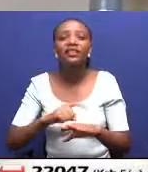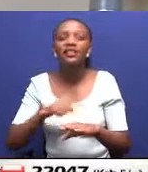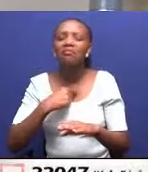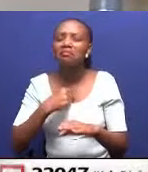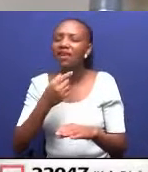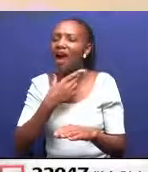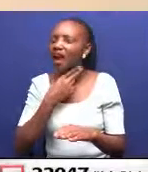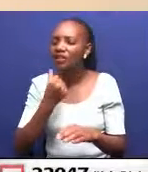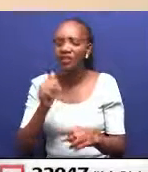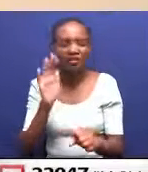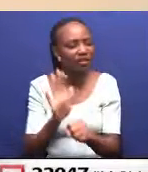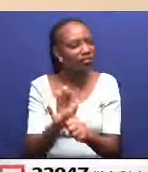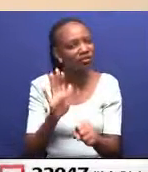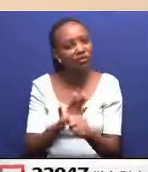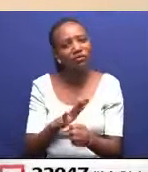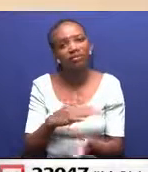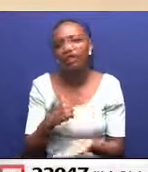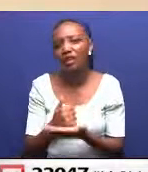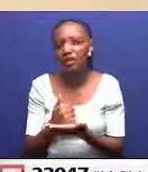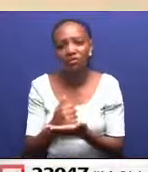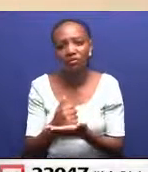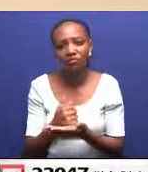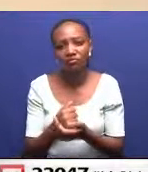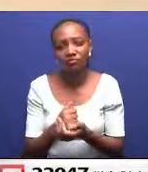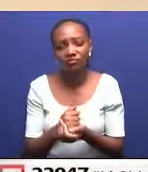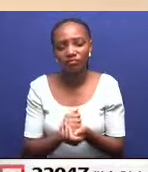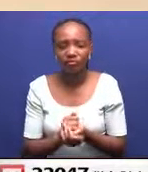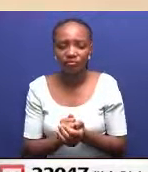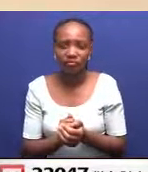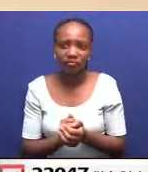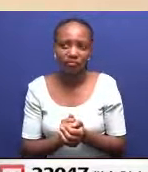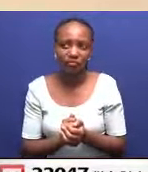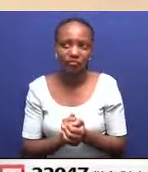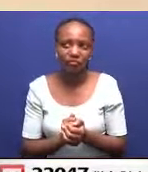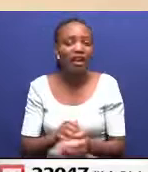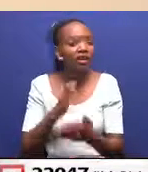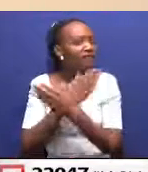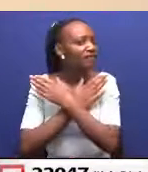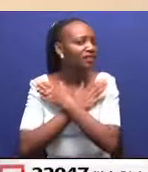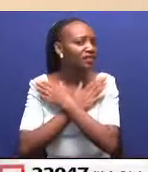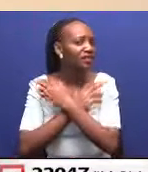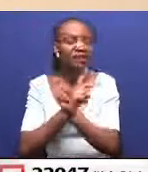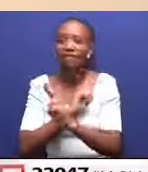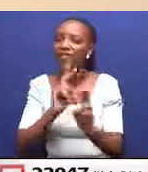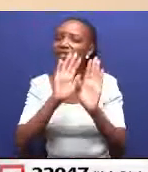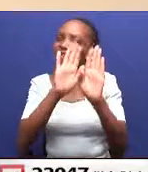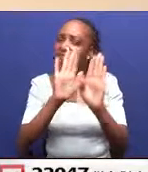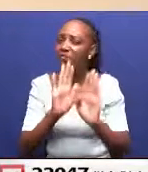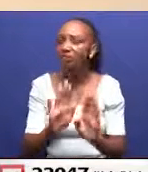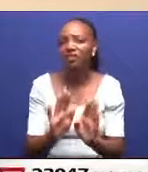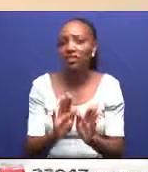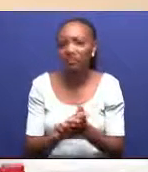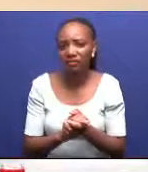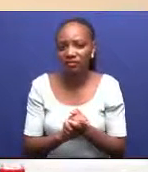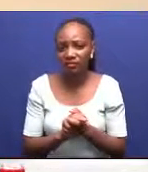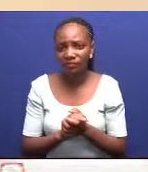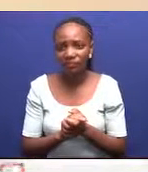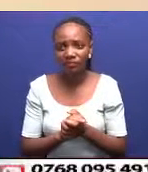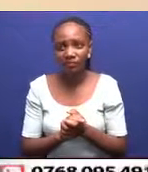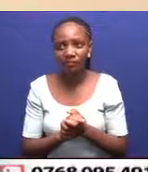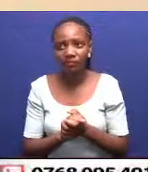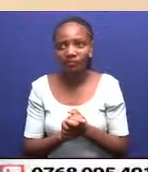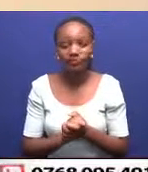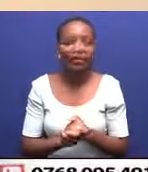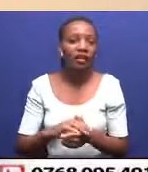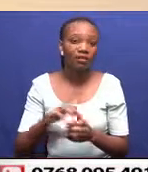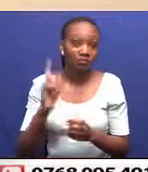most. Wanasema undugu si kufanana, ni kufaana. Ndio kauli ya shujaa aliyepigana na